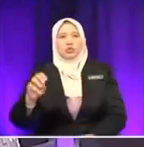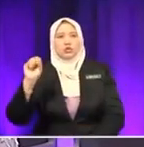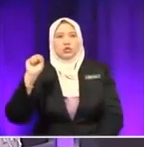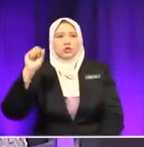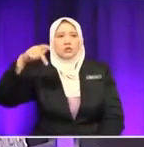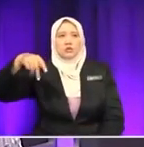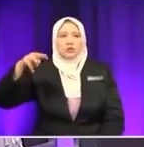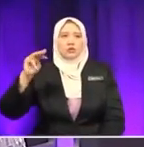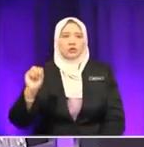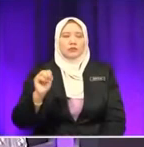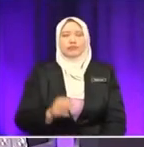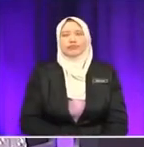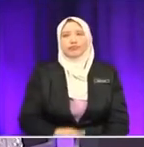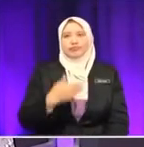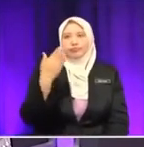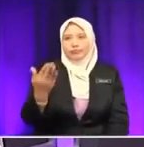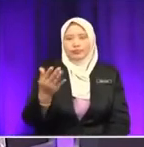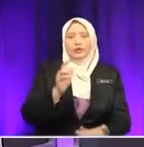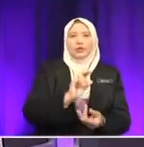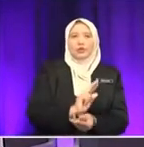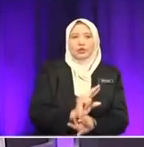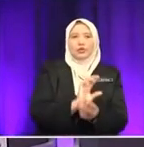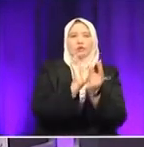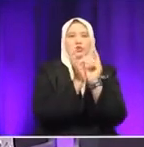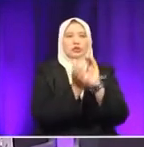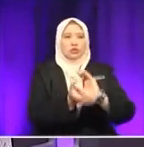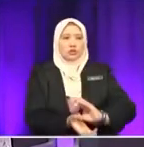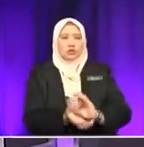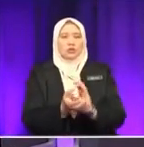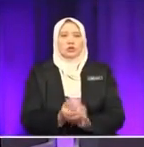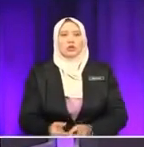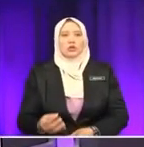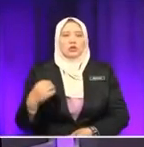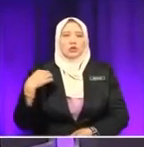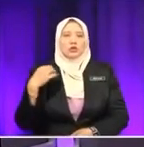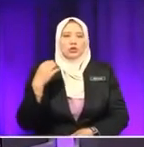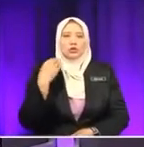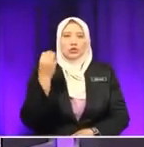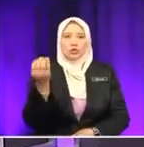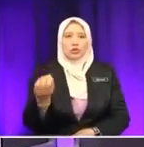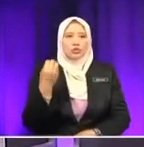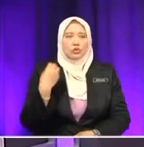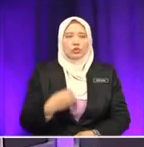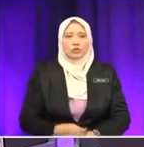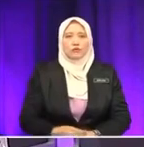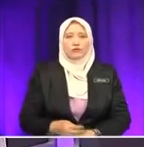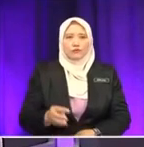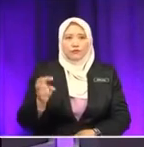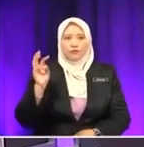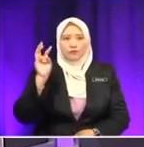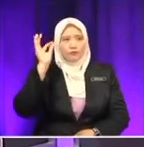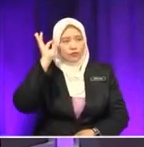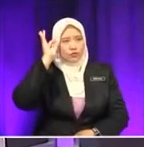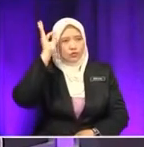Remember, you change your future. It's unbelievable for you to be able to speak and write, but it's true. You